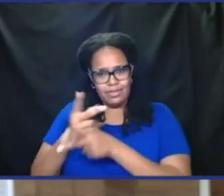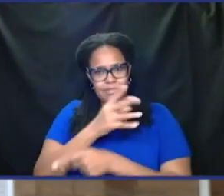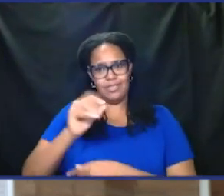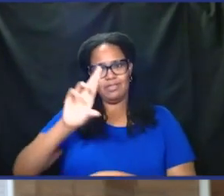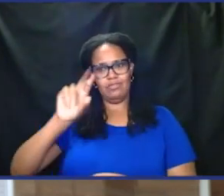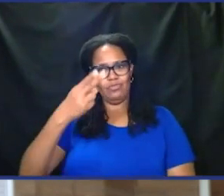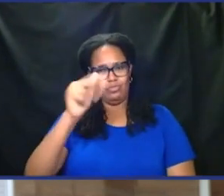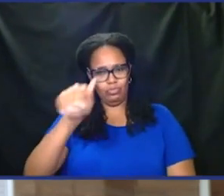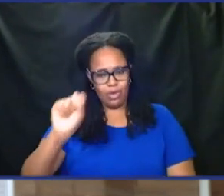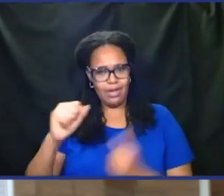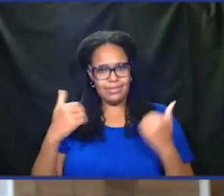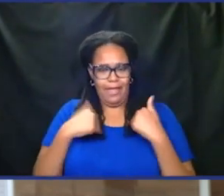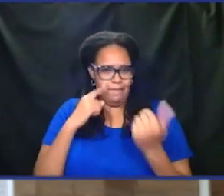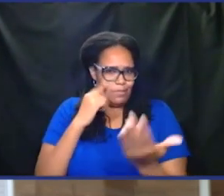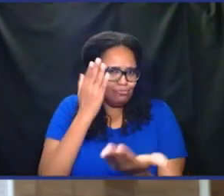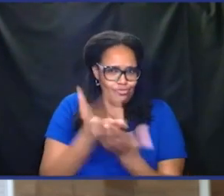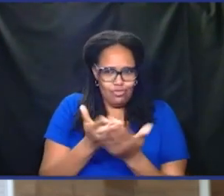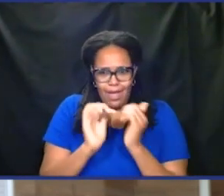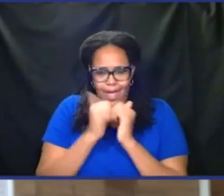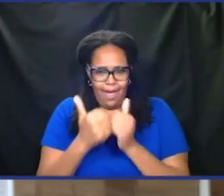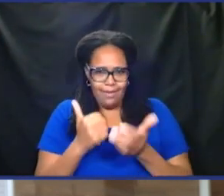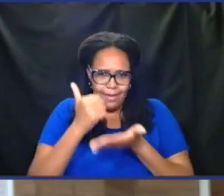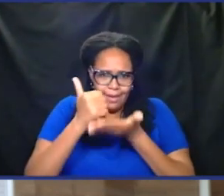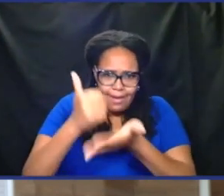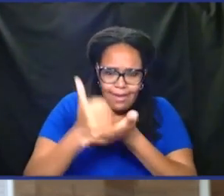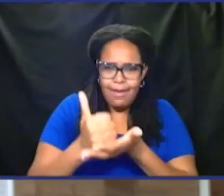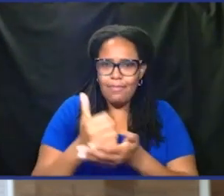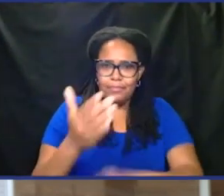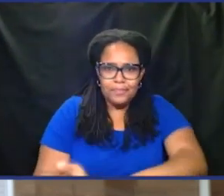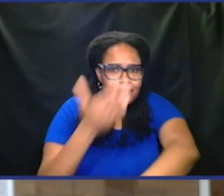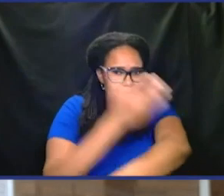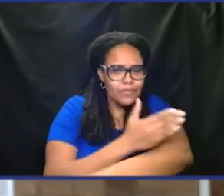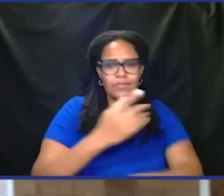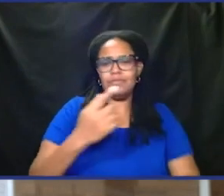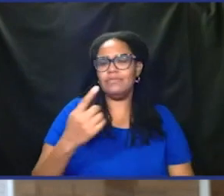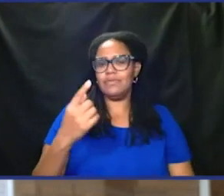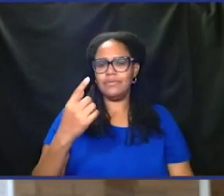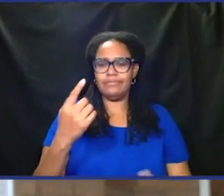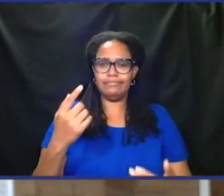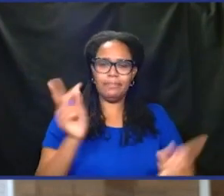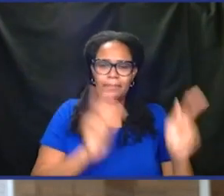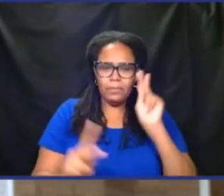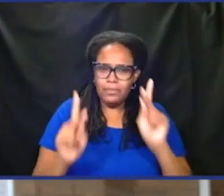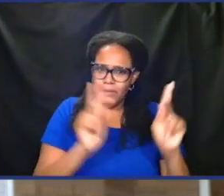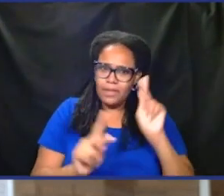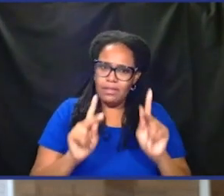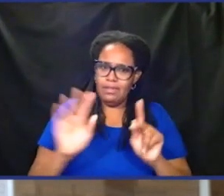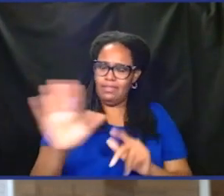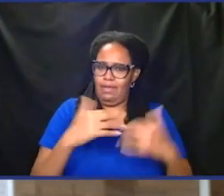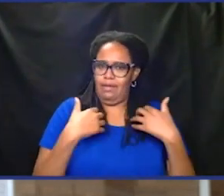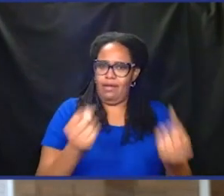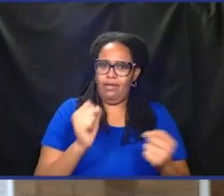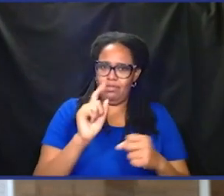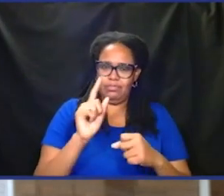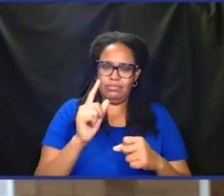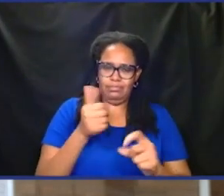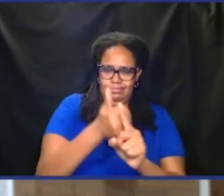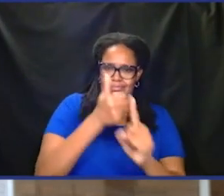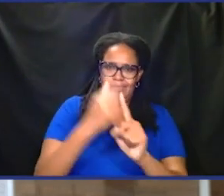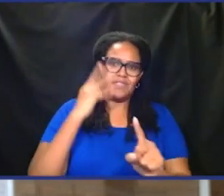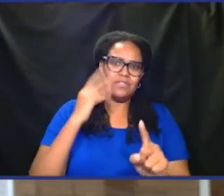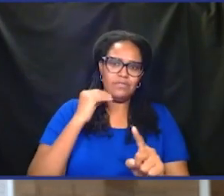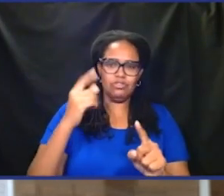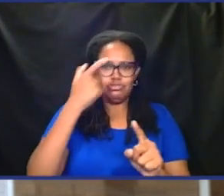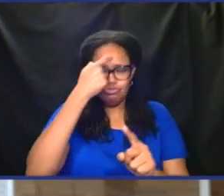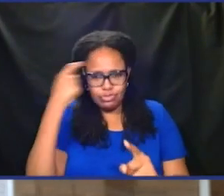of improving health wherever people are suffering from trauma and loss. You know, when I visited Americares Hurricane Maria programs